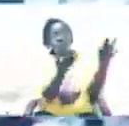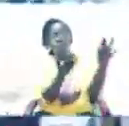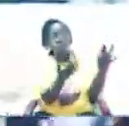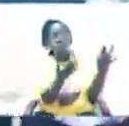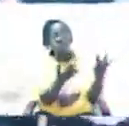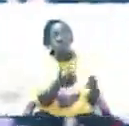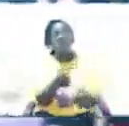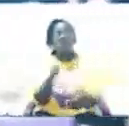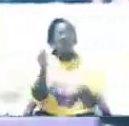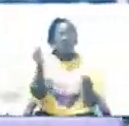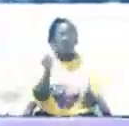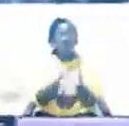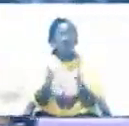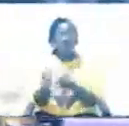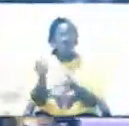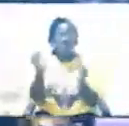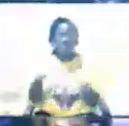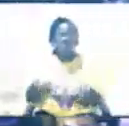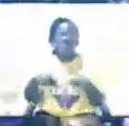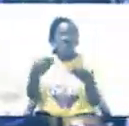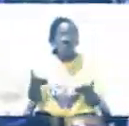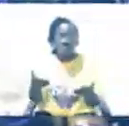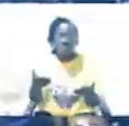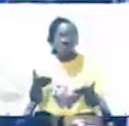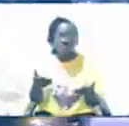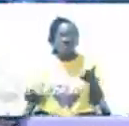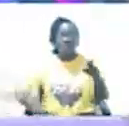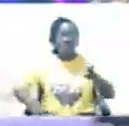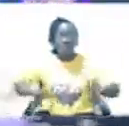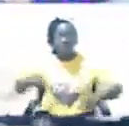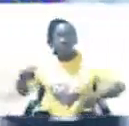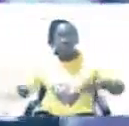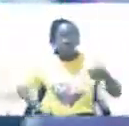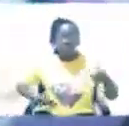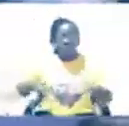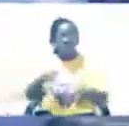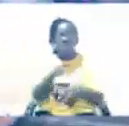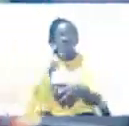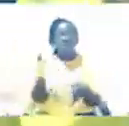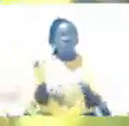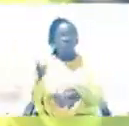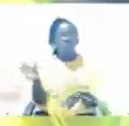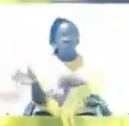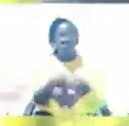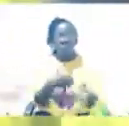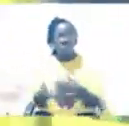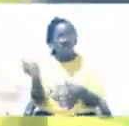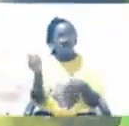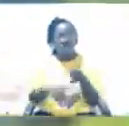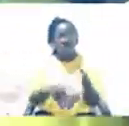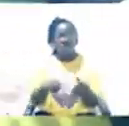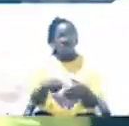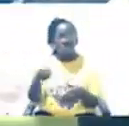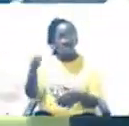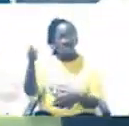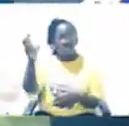It doesn't matter what the enemy has done. Life is coming back again.